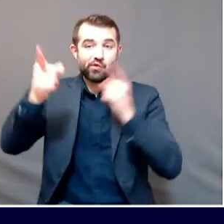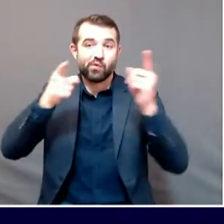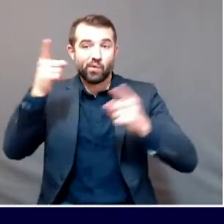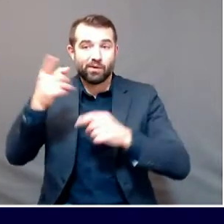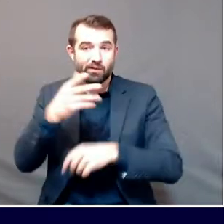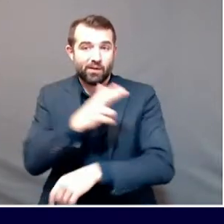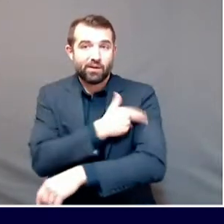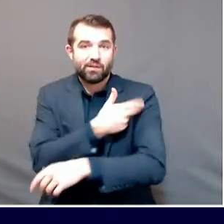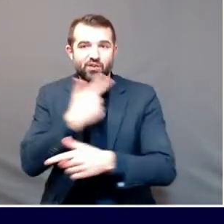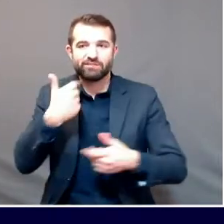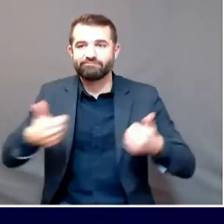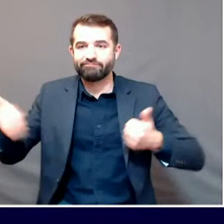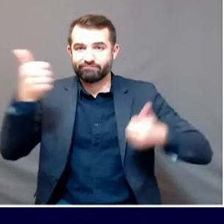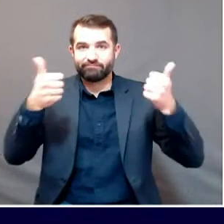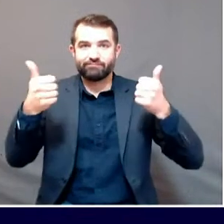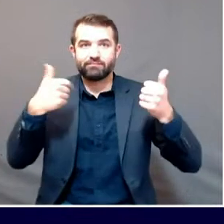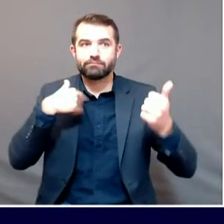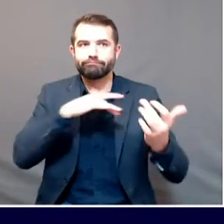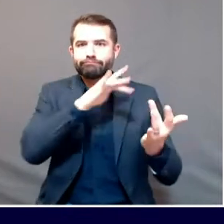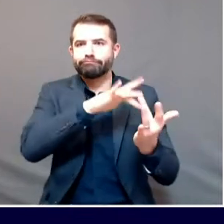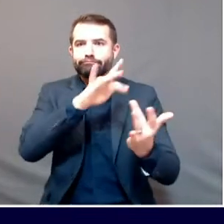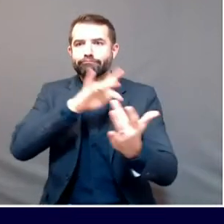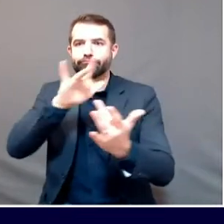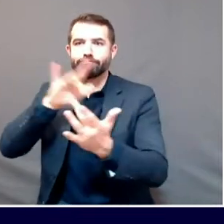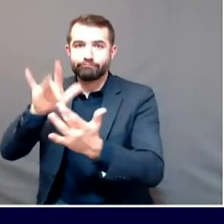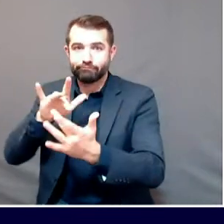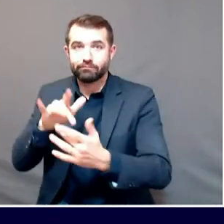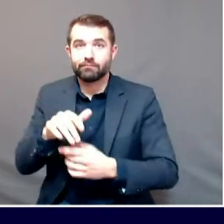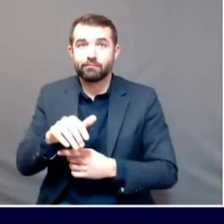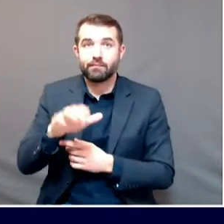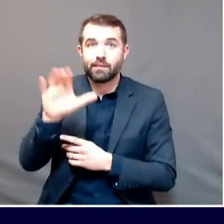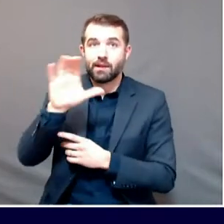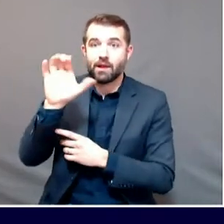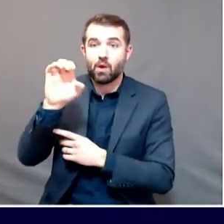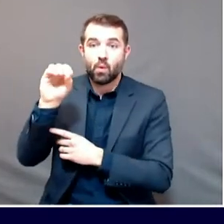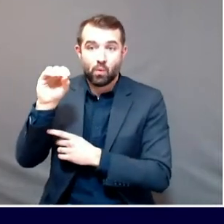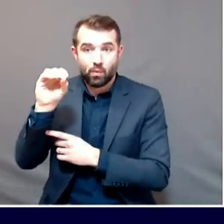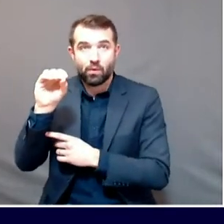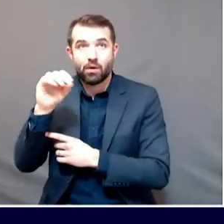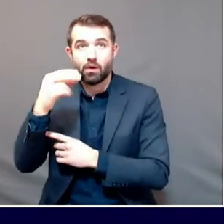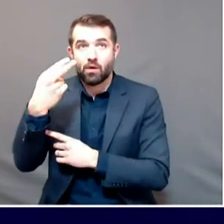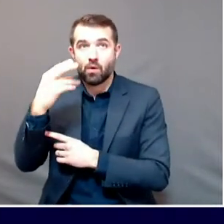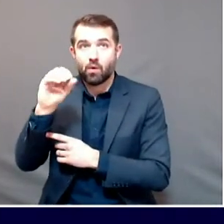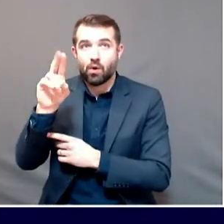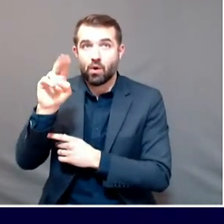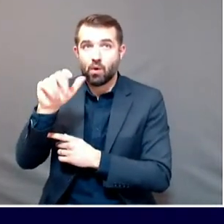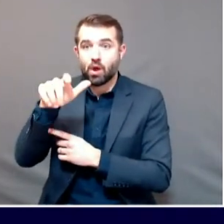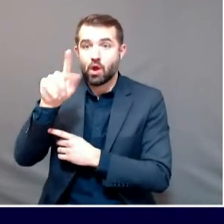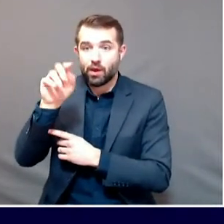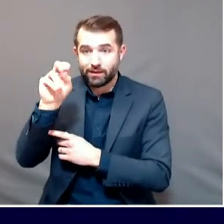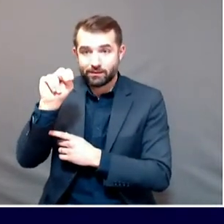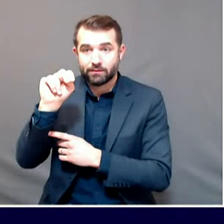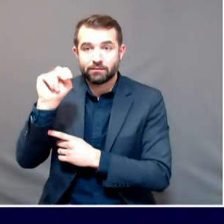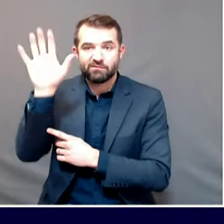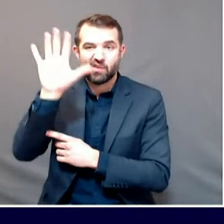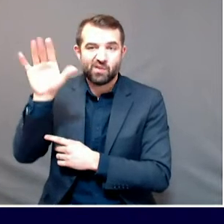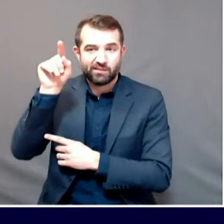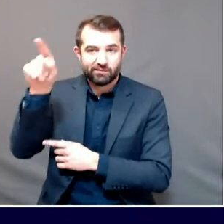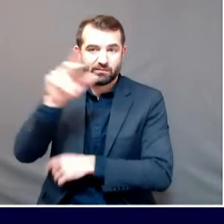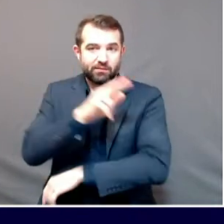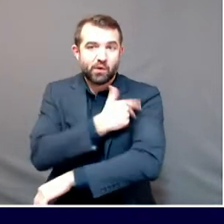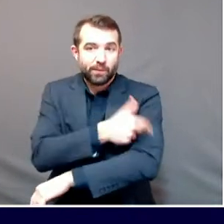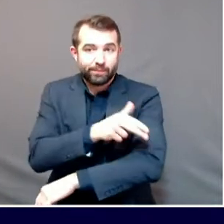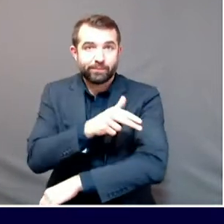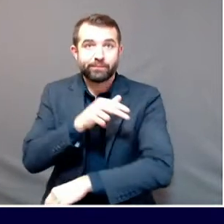try to ping from time to time the CEO of Holton Regional Hospital and Cary Medical Center to see what their bed counts are looking like,